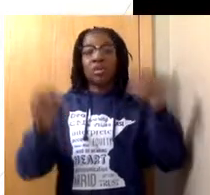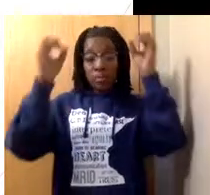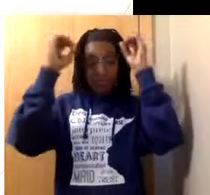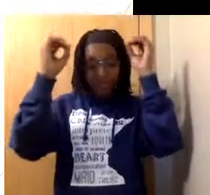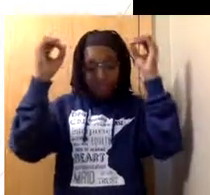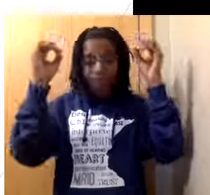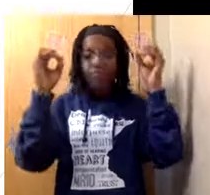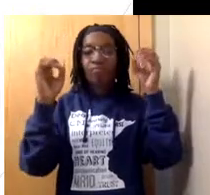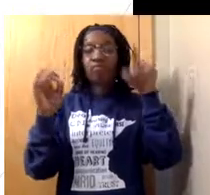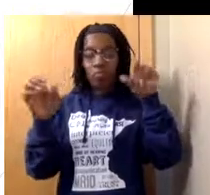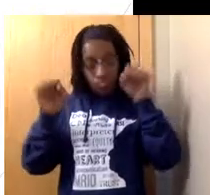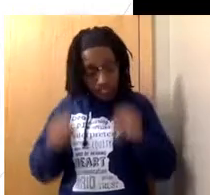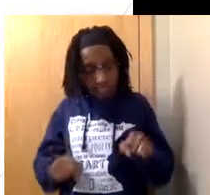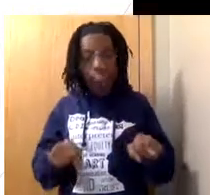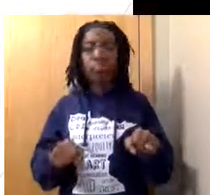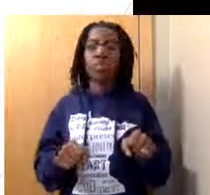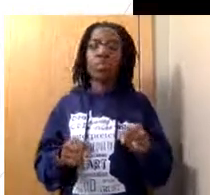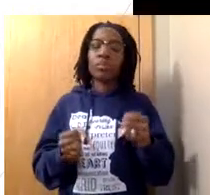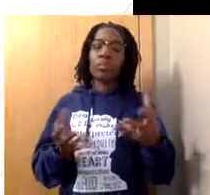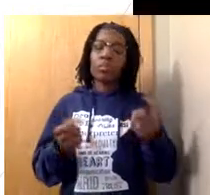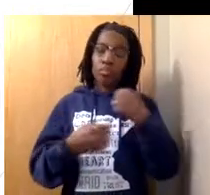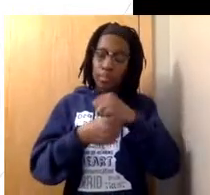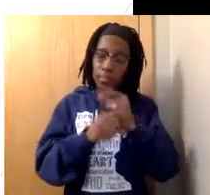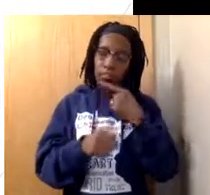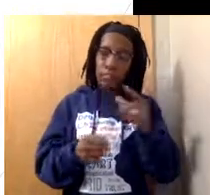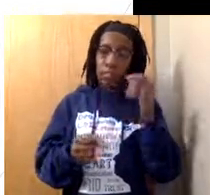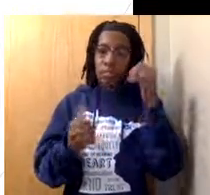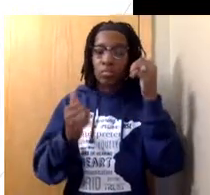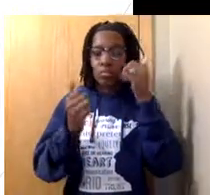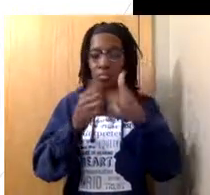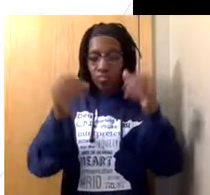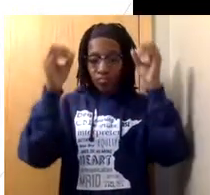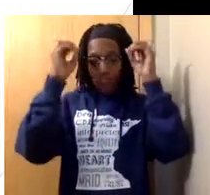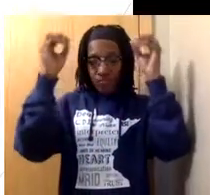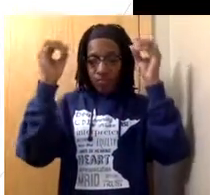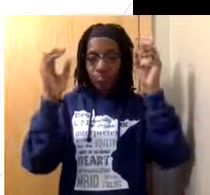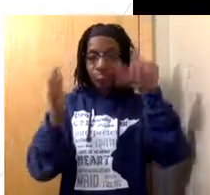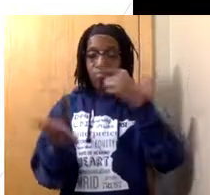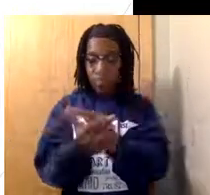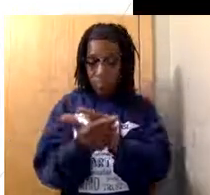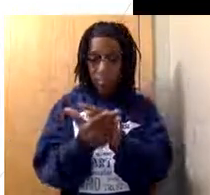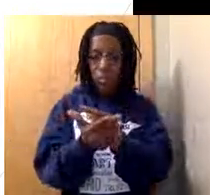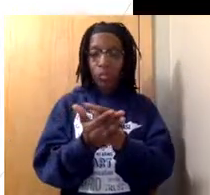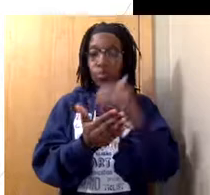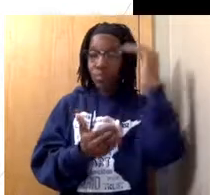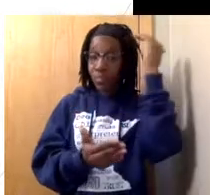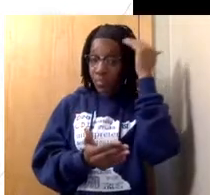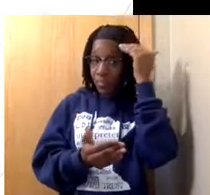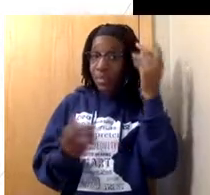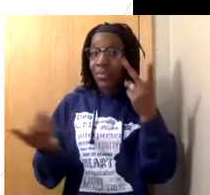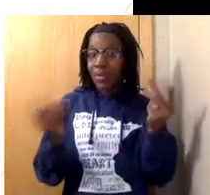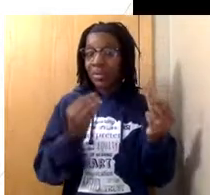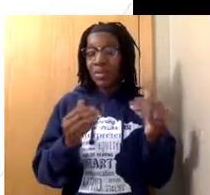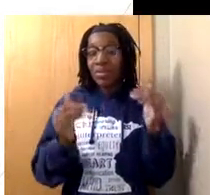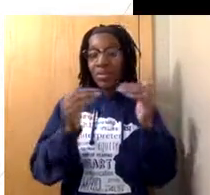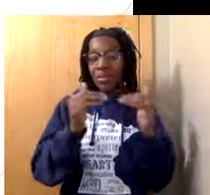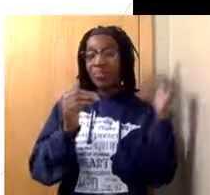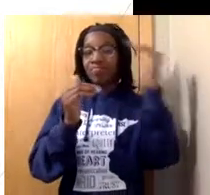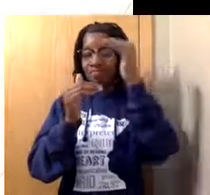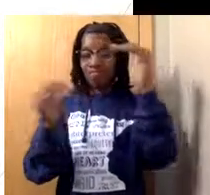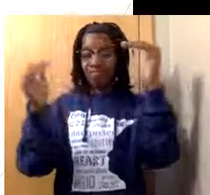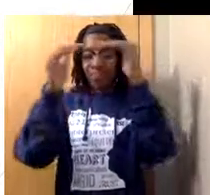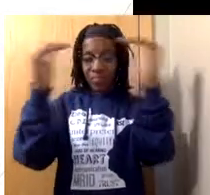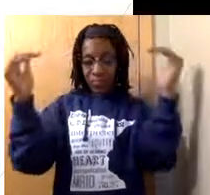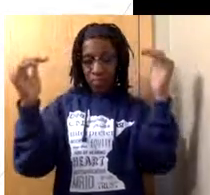possible. We want to make sure that every student graduate knowing what to do in their next level